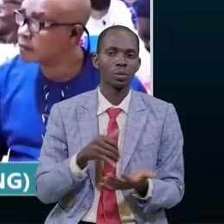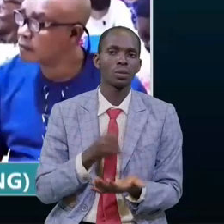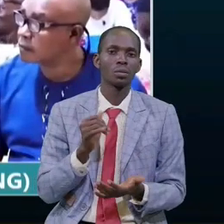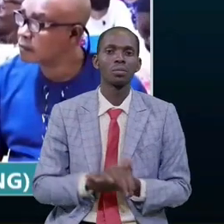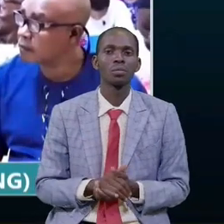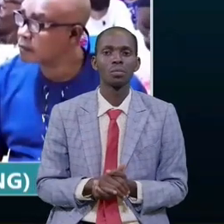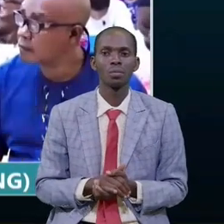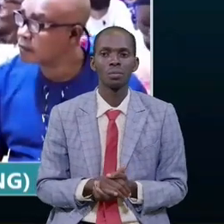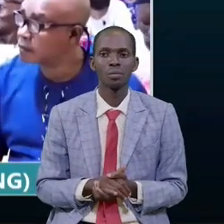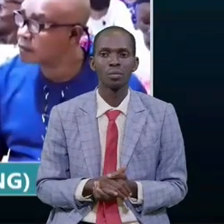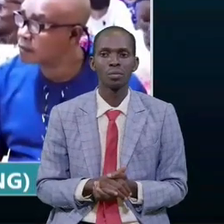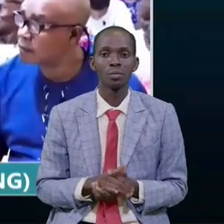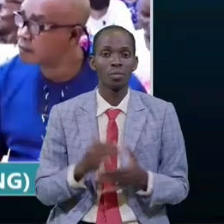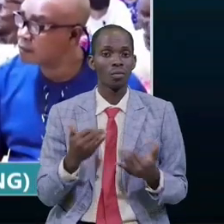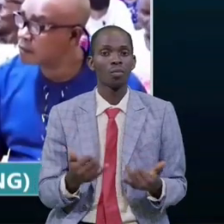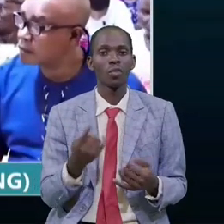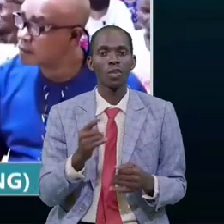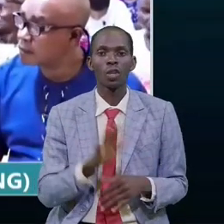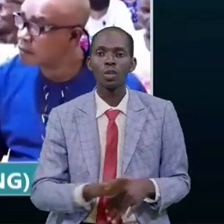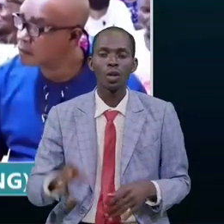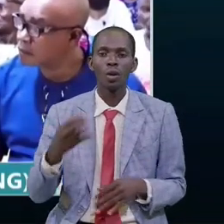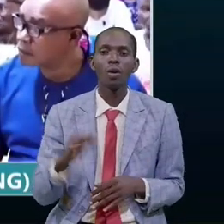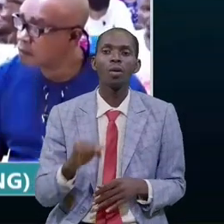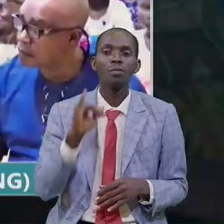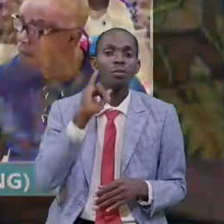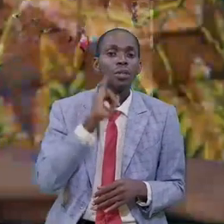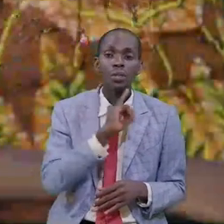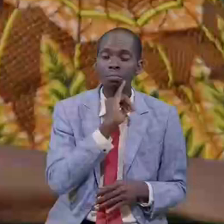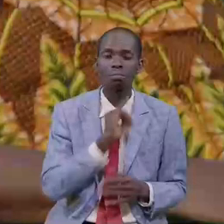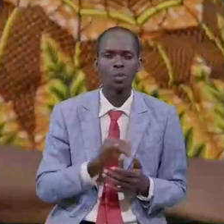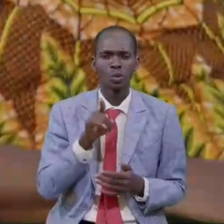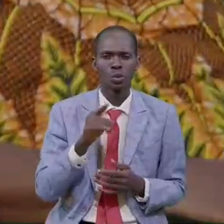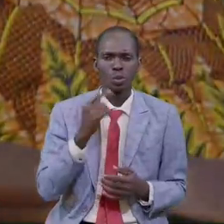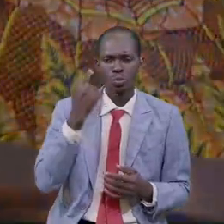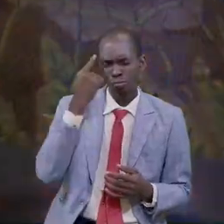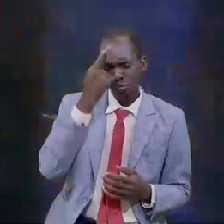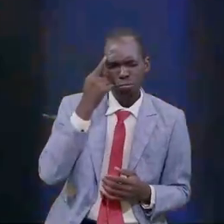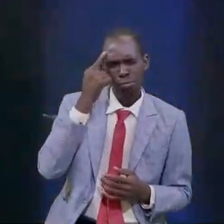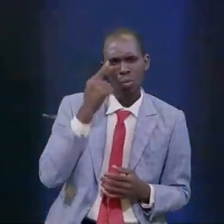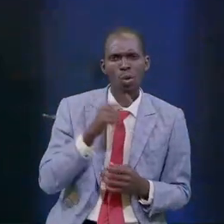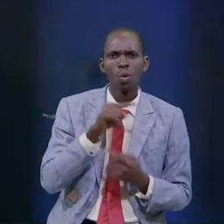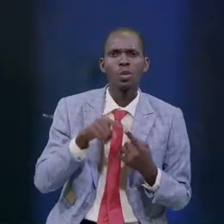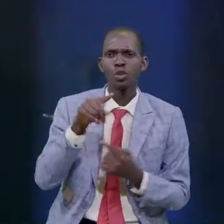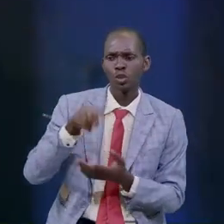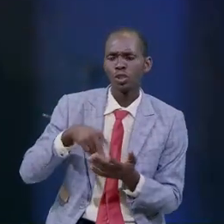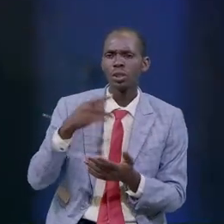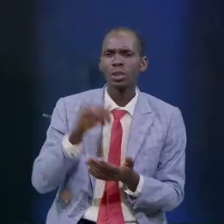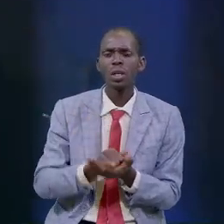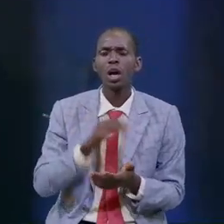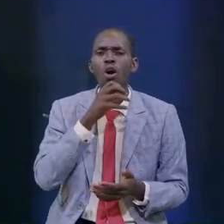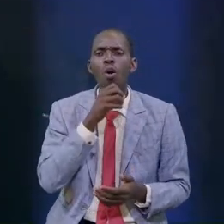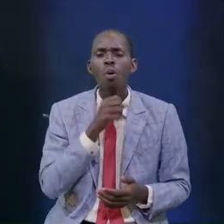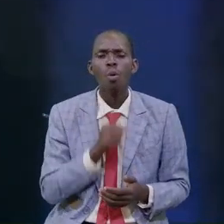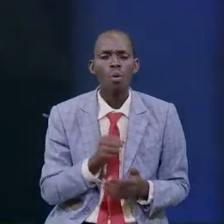the children of Israel. Maintenant, les enfants d'Israël. You know, you wonder when you read the Old Testament. On se demande lorsqu'on lit. And